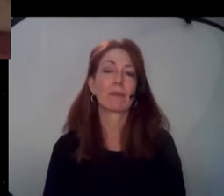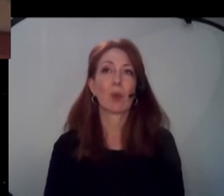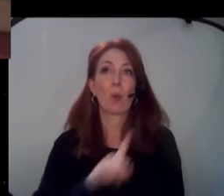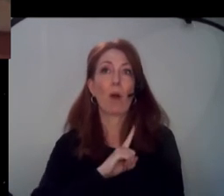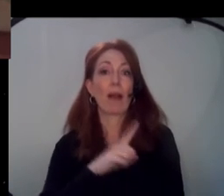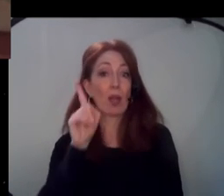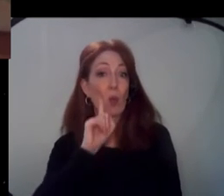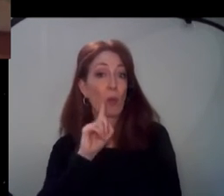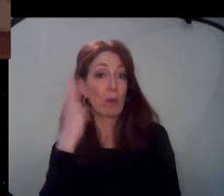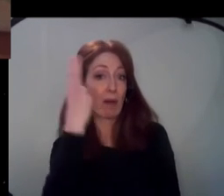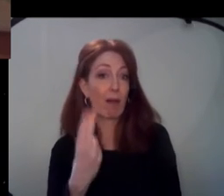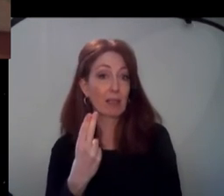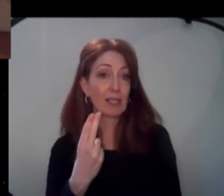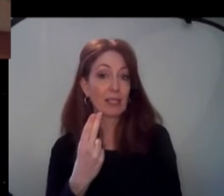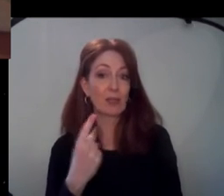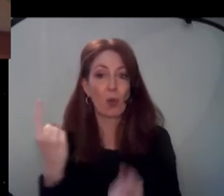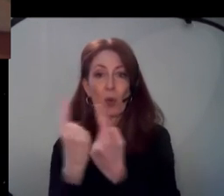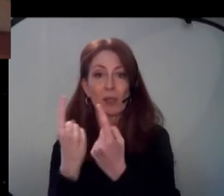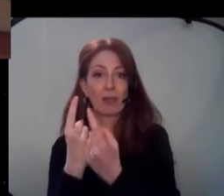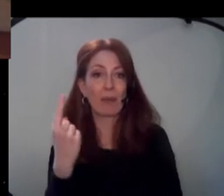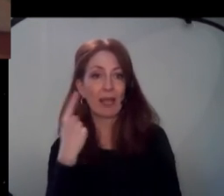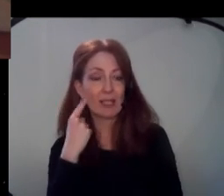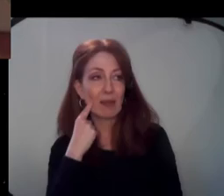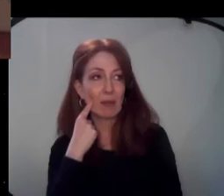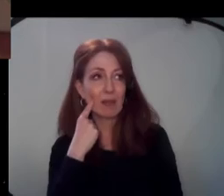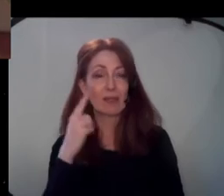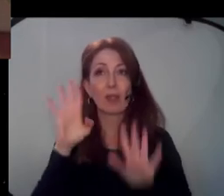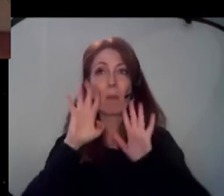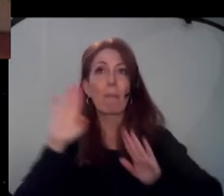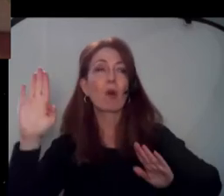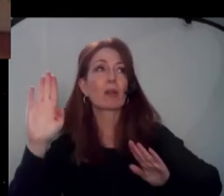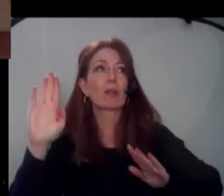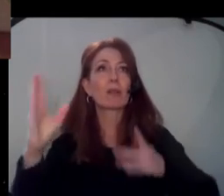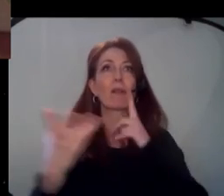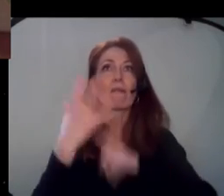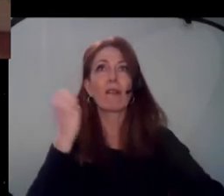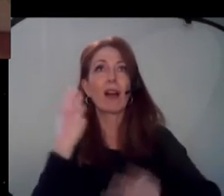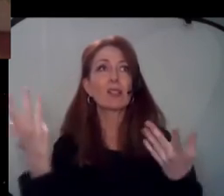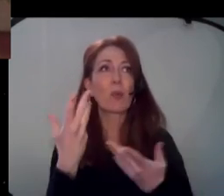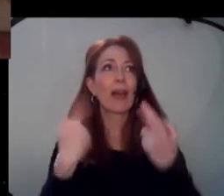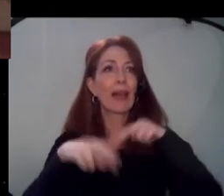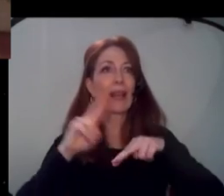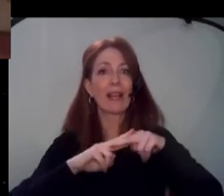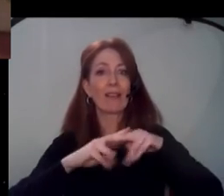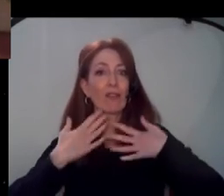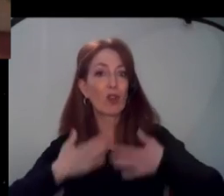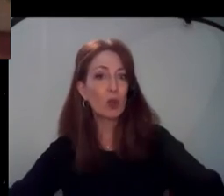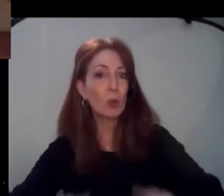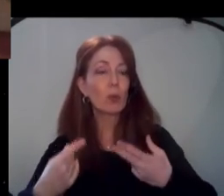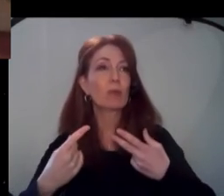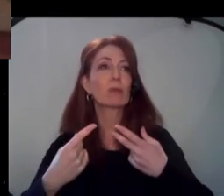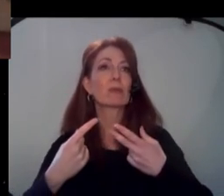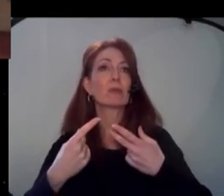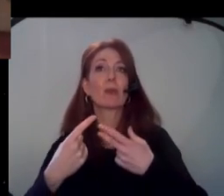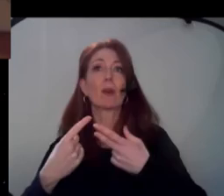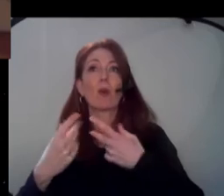and with something as simple as, where do you find models when you're doing a painting of a nude woman or a nude man? I don't know if she